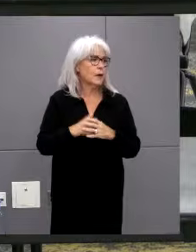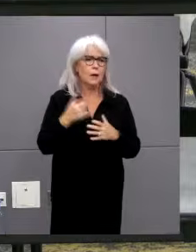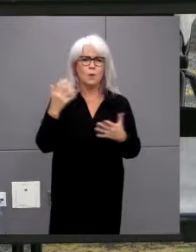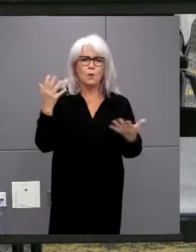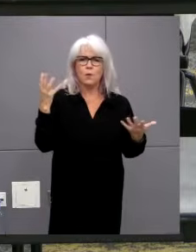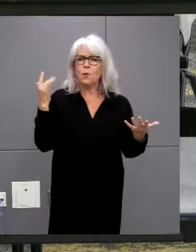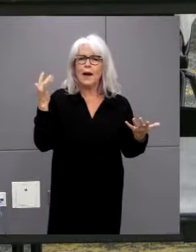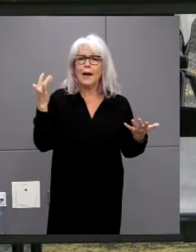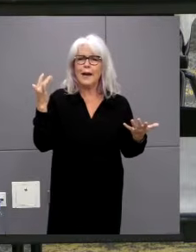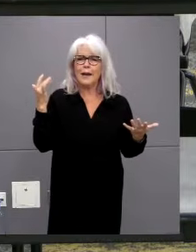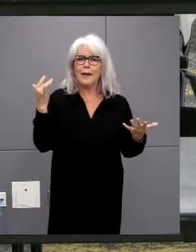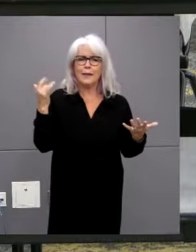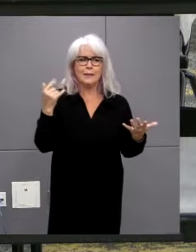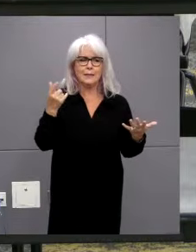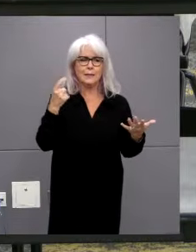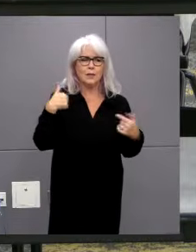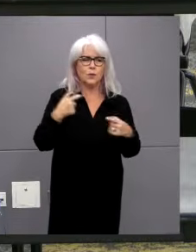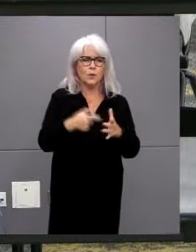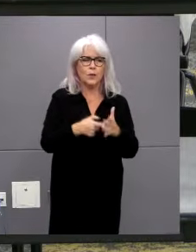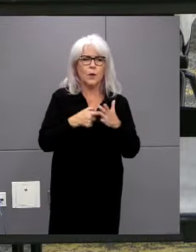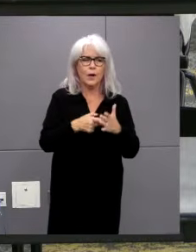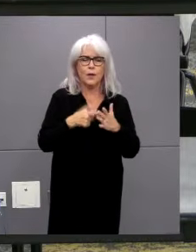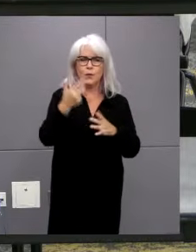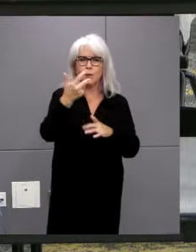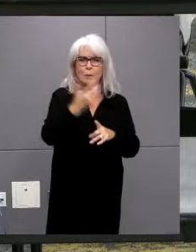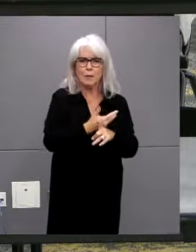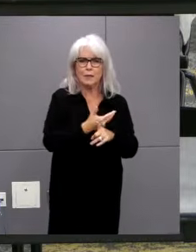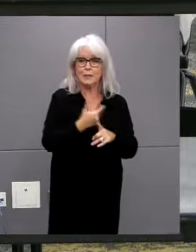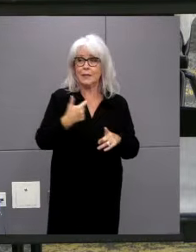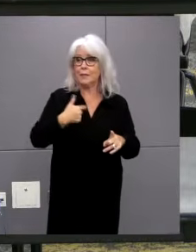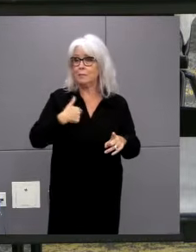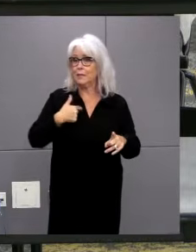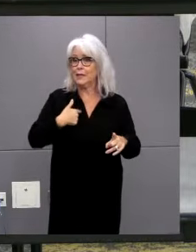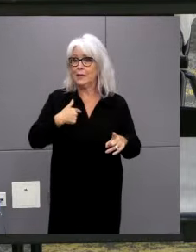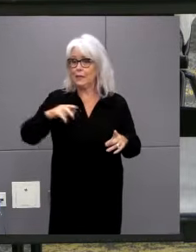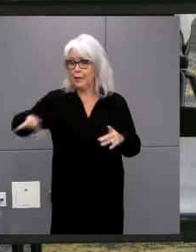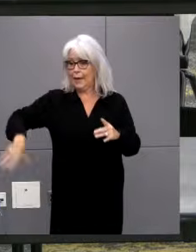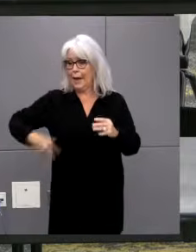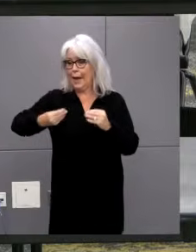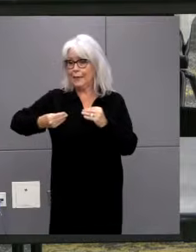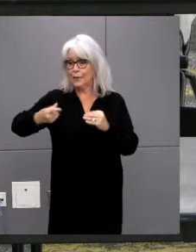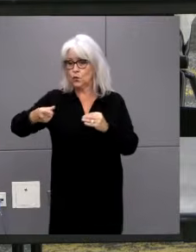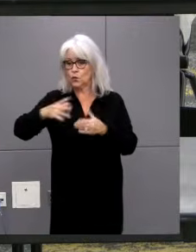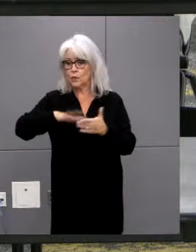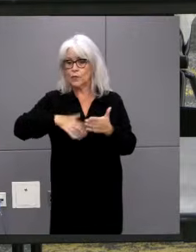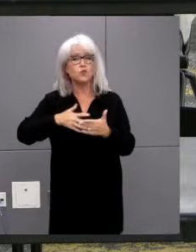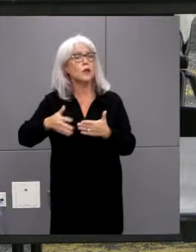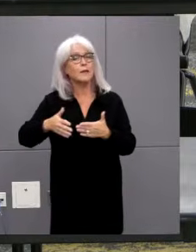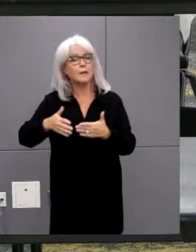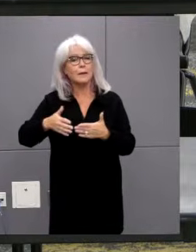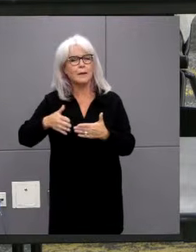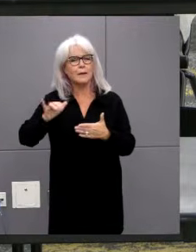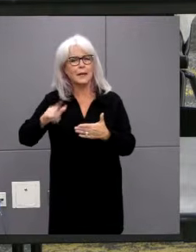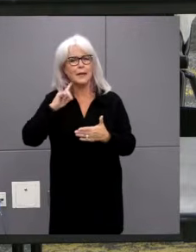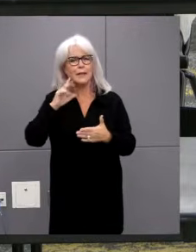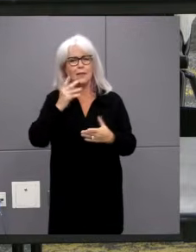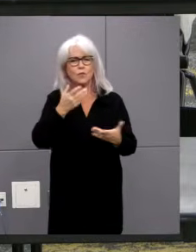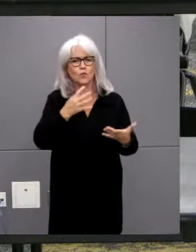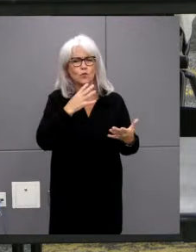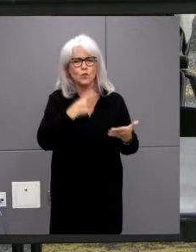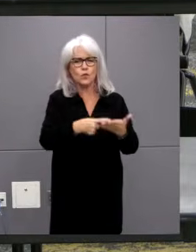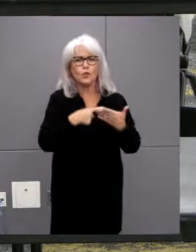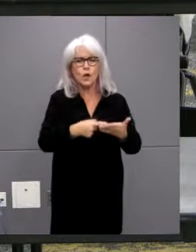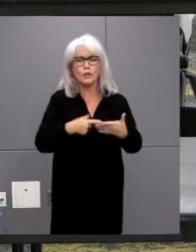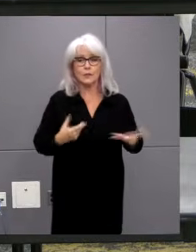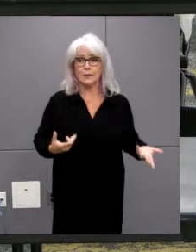that it took 3 months and me bringing it up under additions to the agenda that it gets addressed?